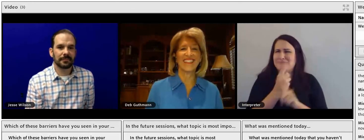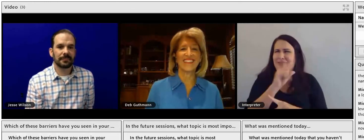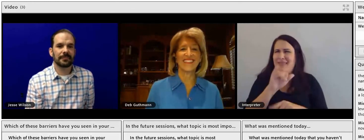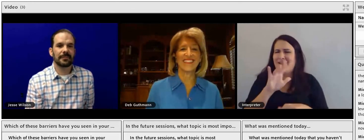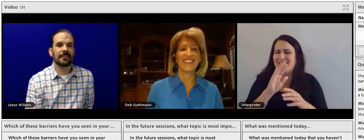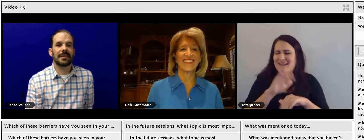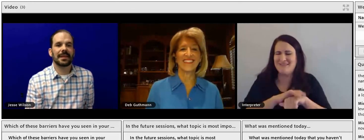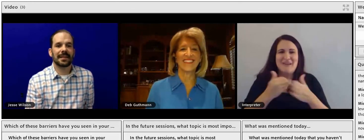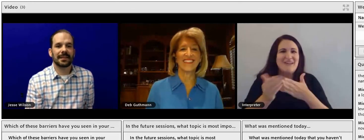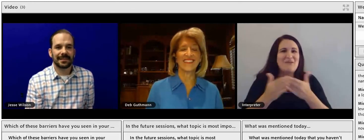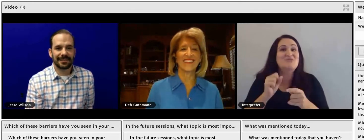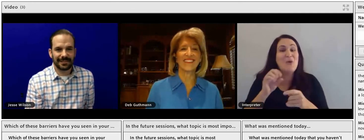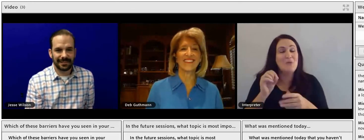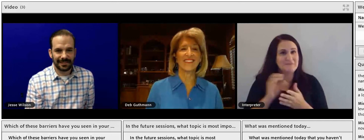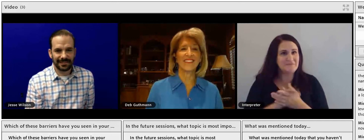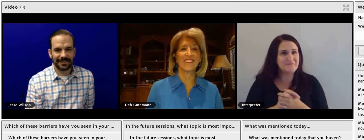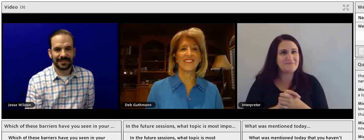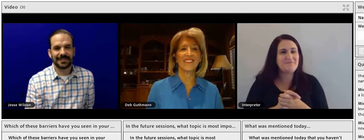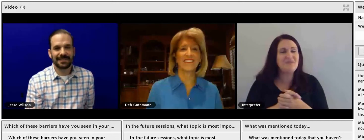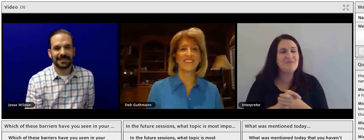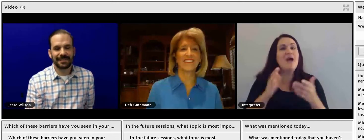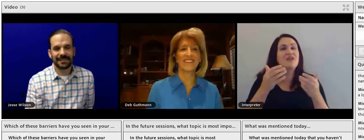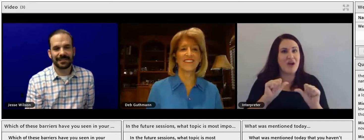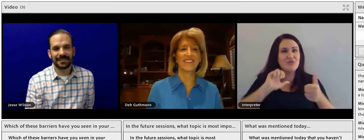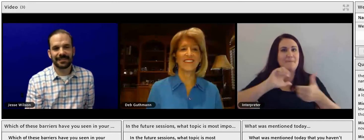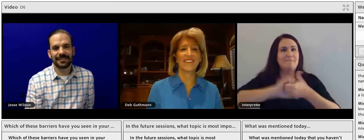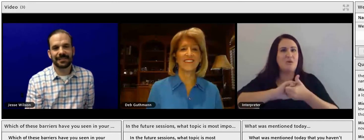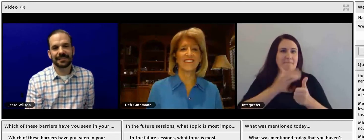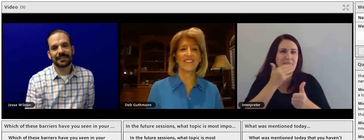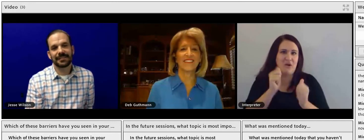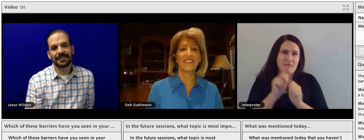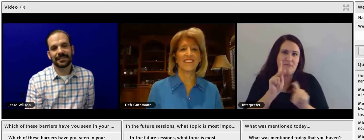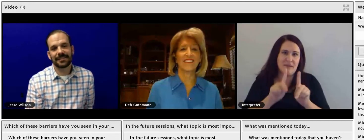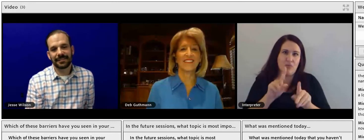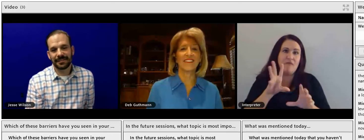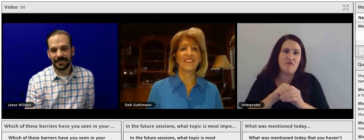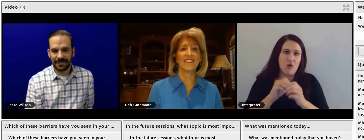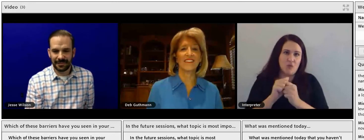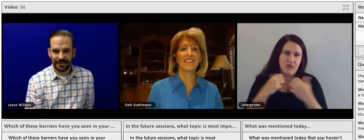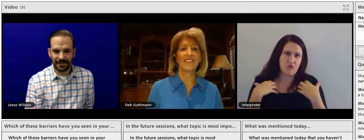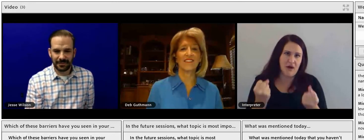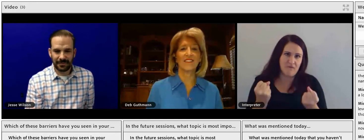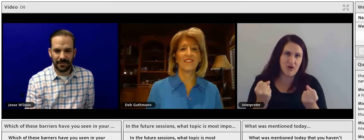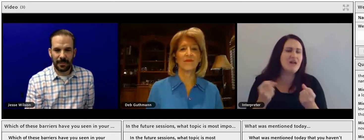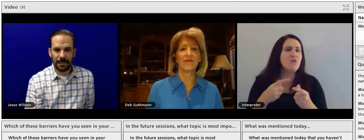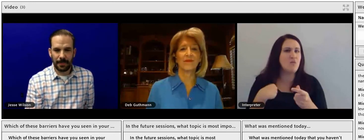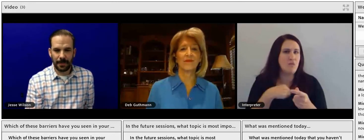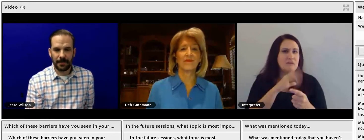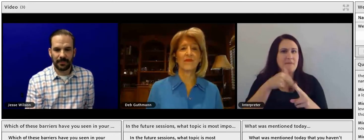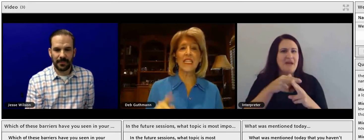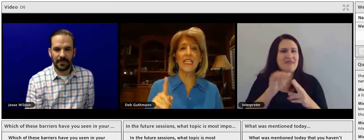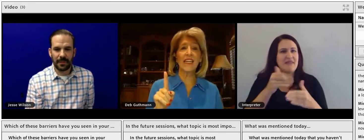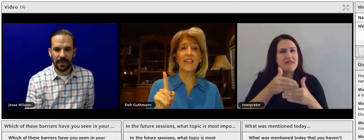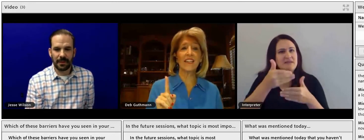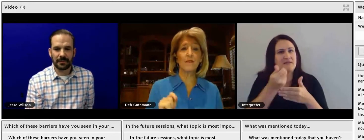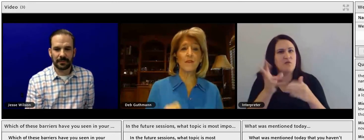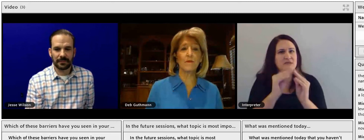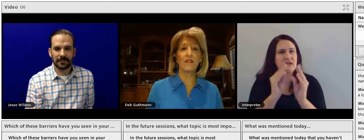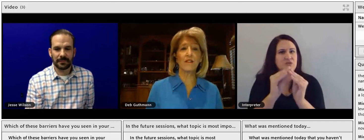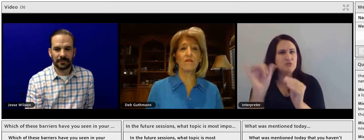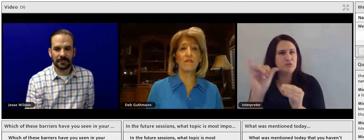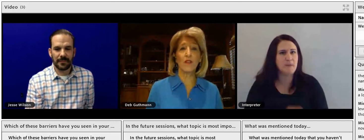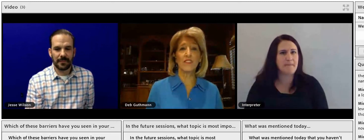how we're going to try to partner better with people in recovery, and we'll talk about that in the next couple of sessions.